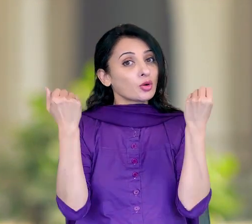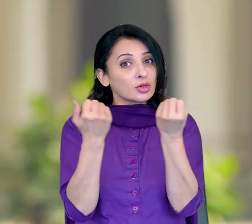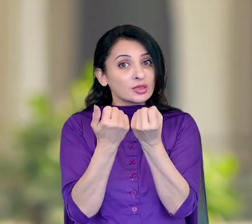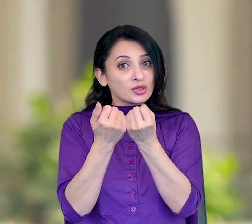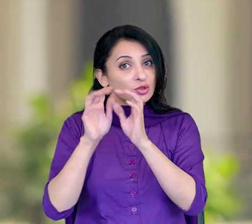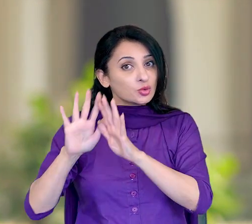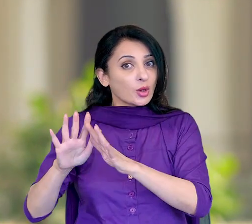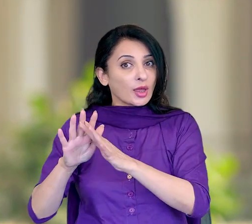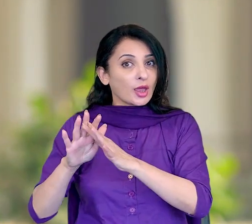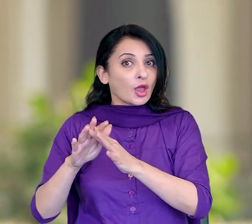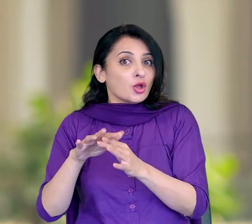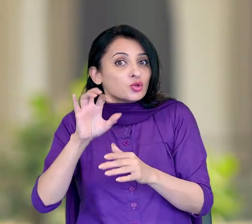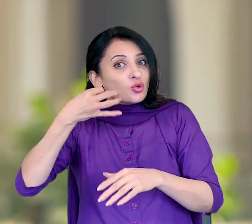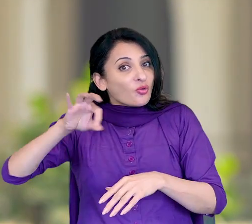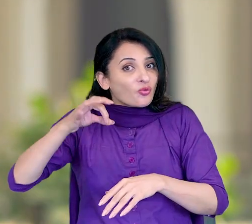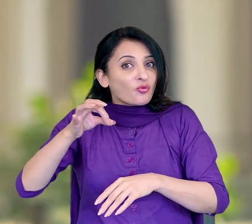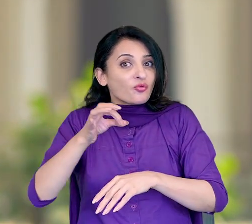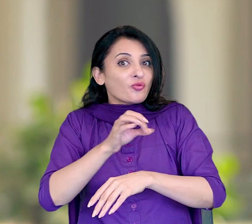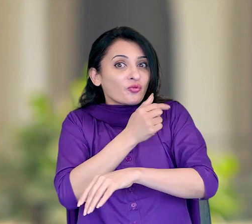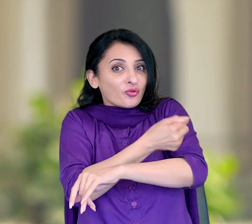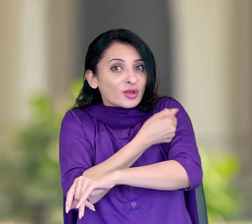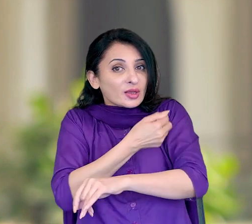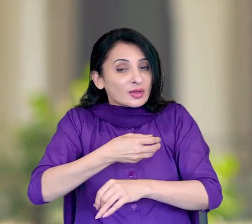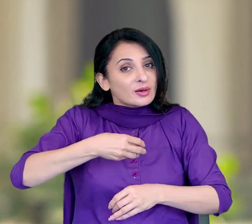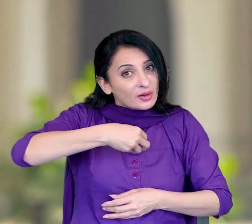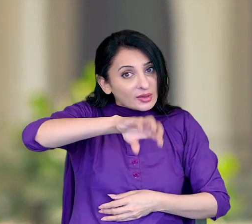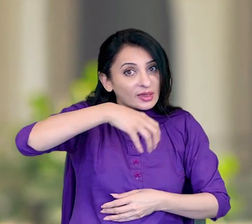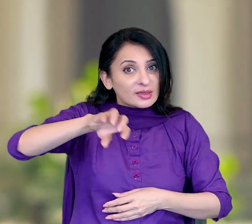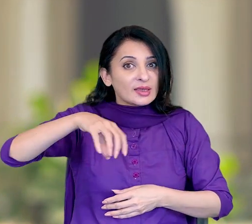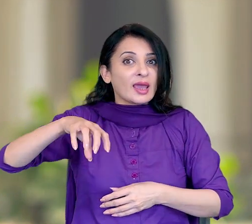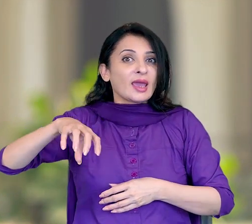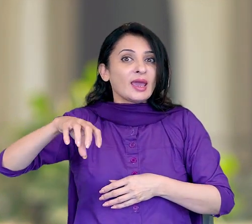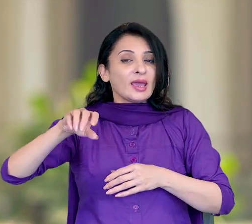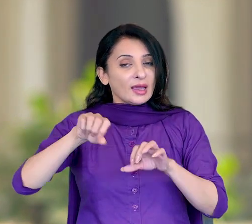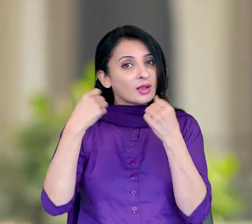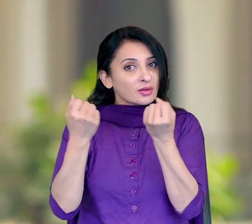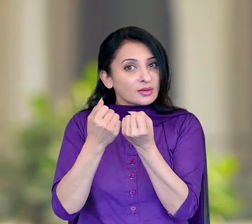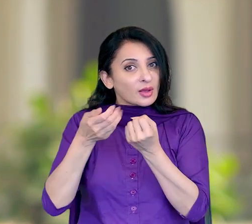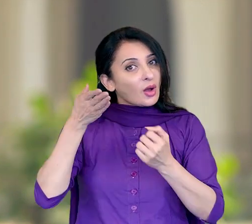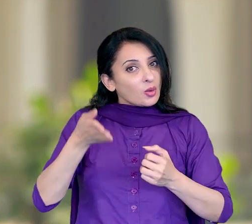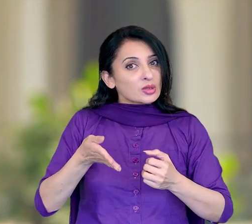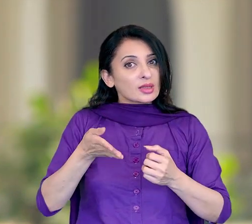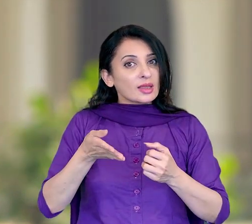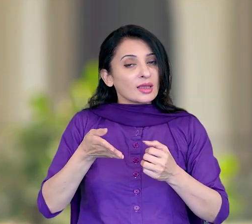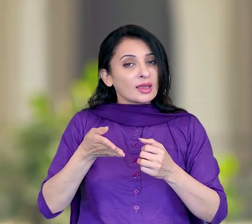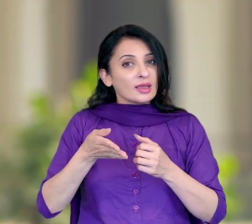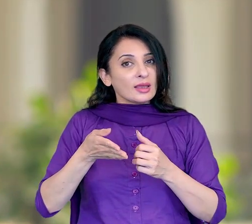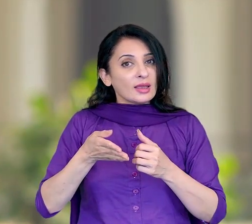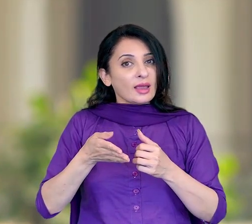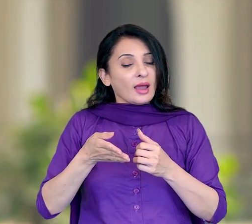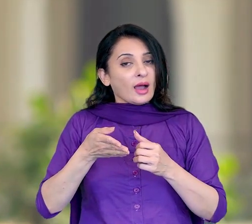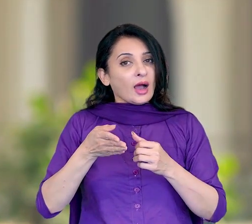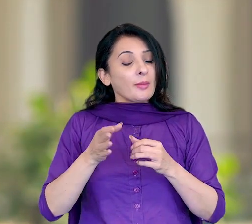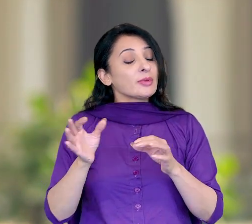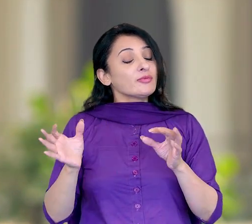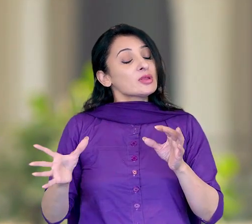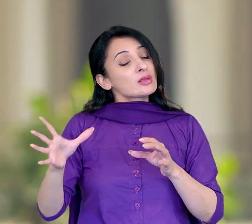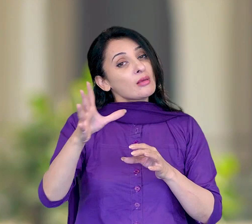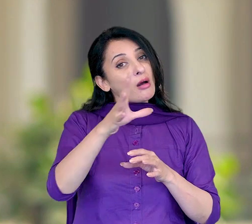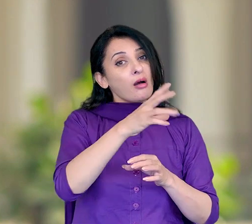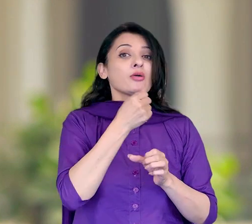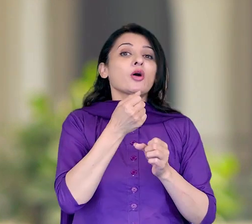is NHS, has also now reverted to changing everything onto the digital side from the